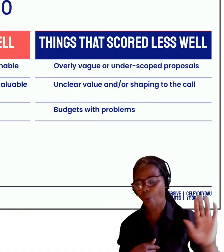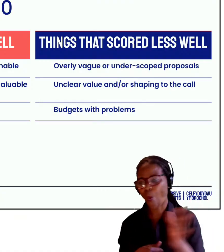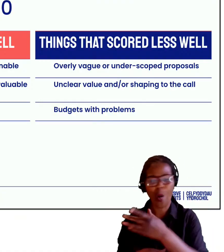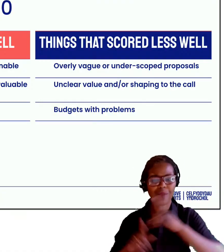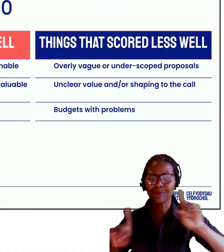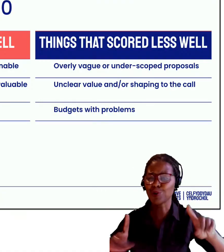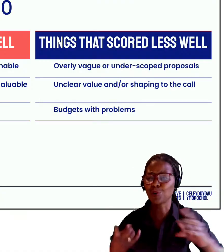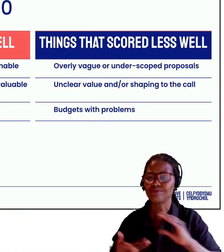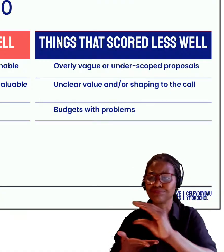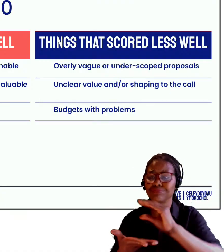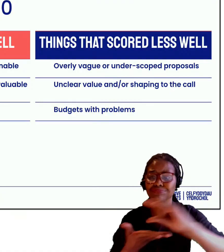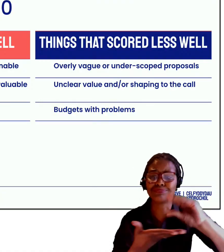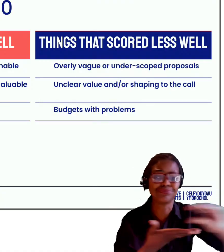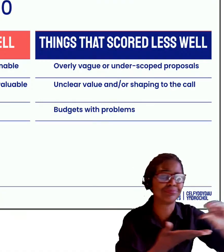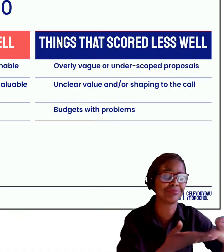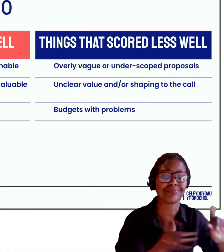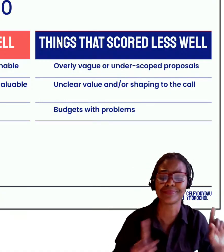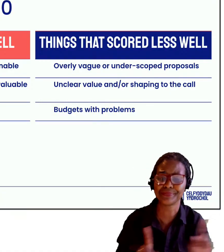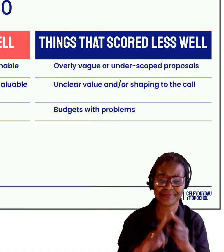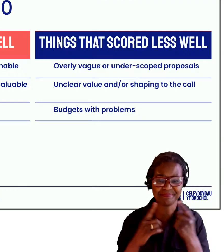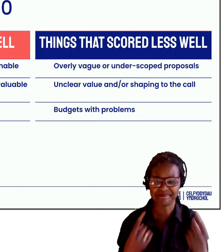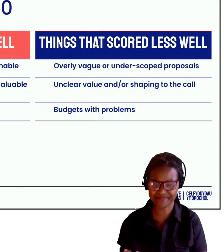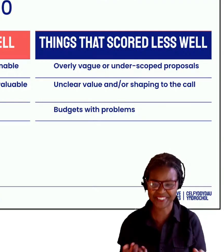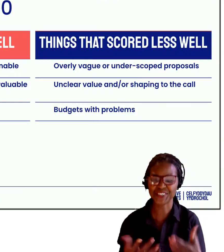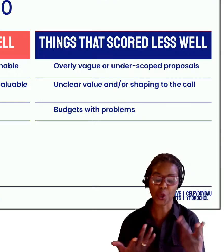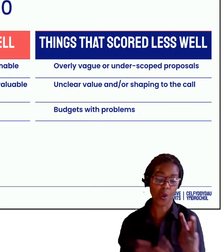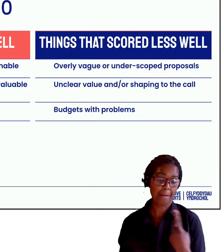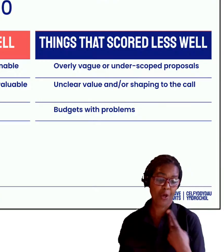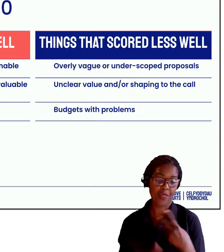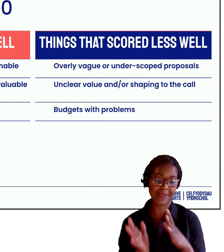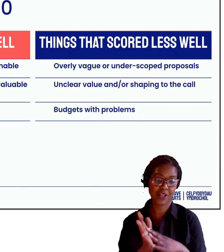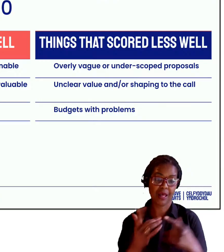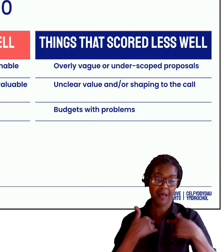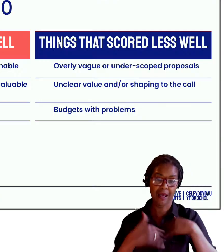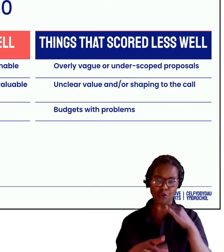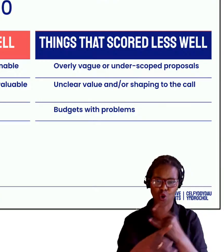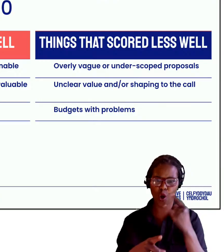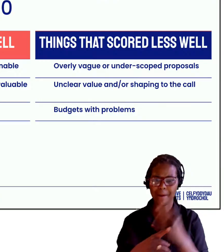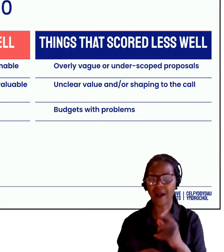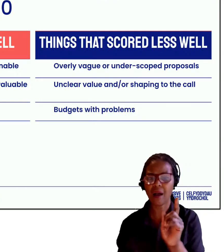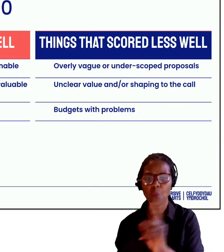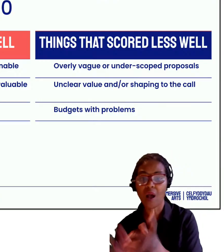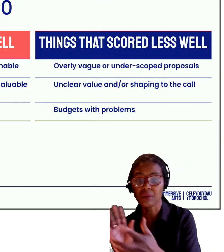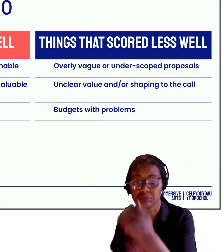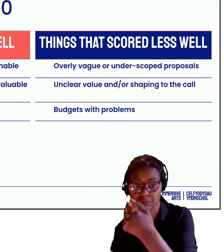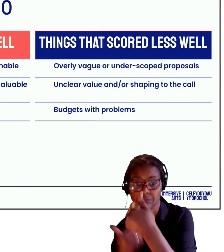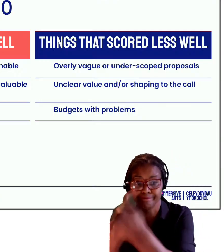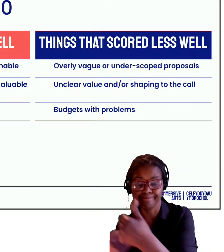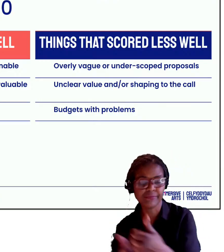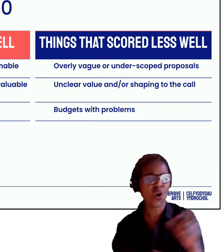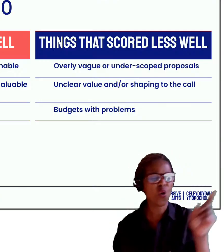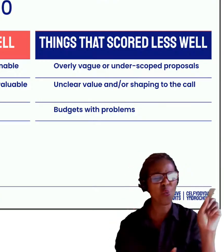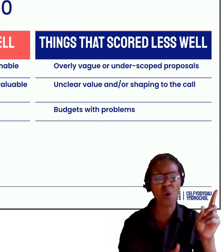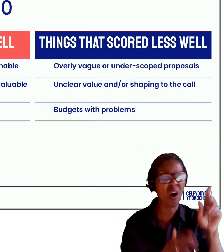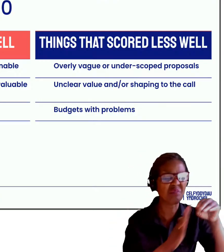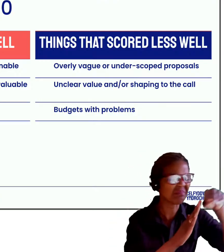the strands sort of lists some key points, which is in the commentary, and we'll give a little bit of a summary to go alongside